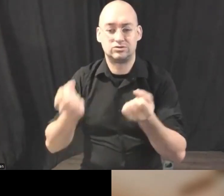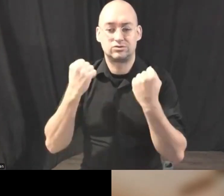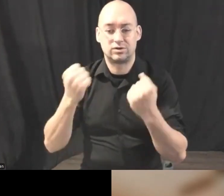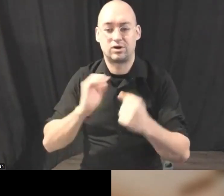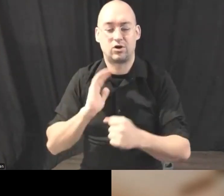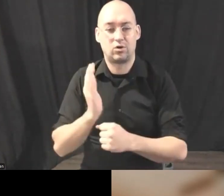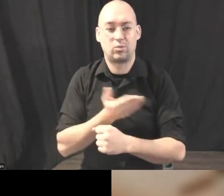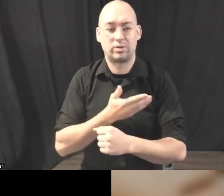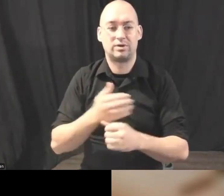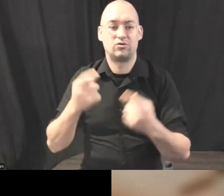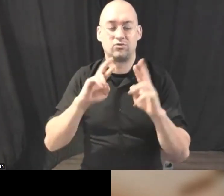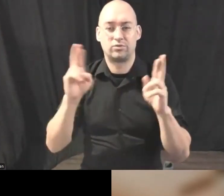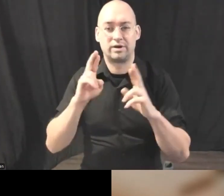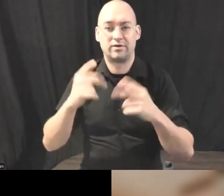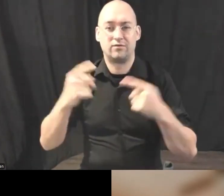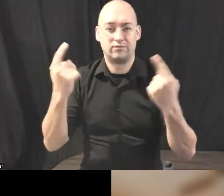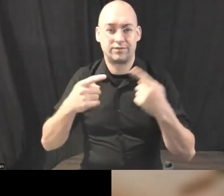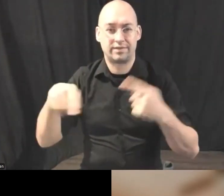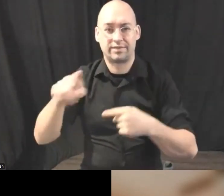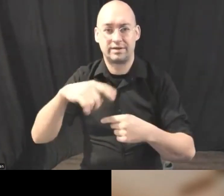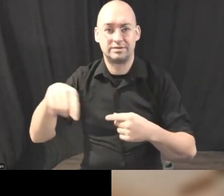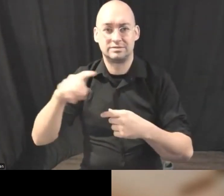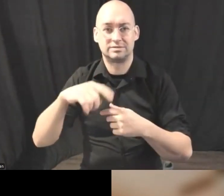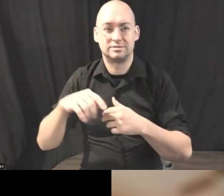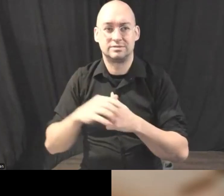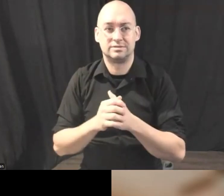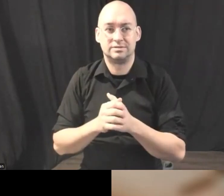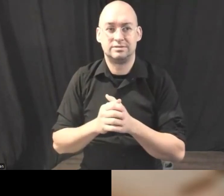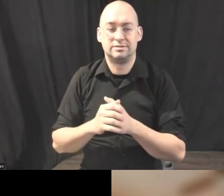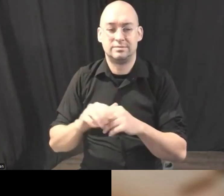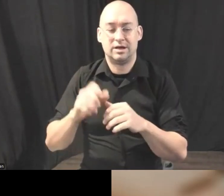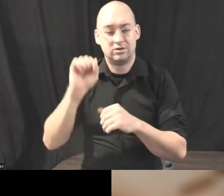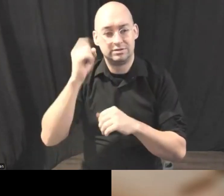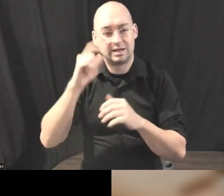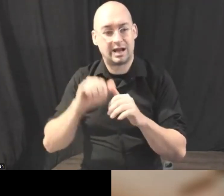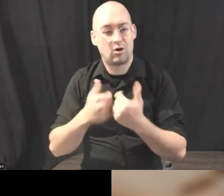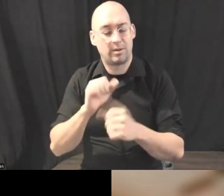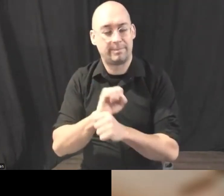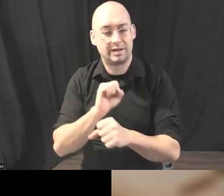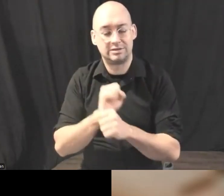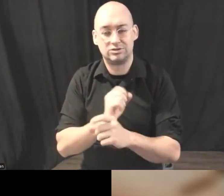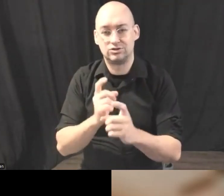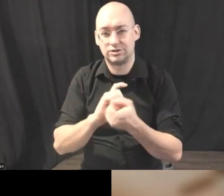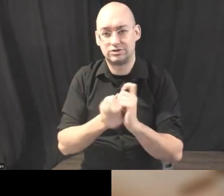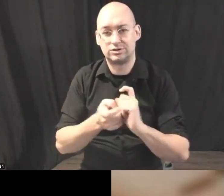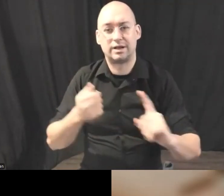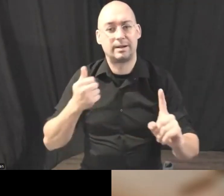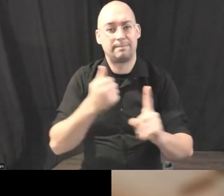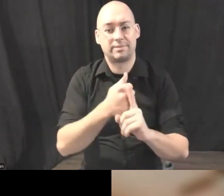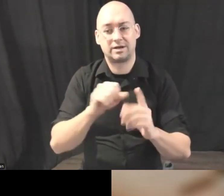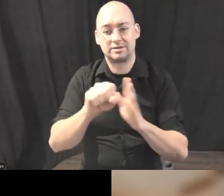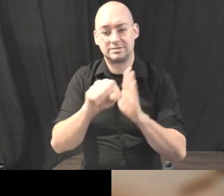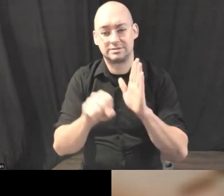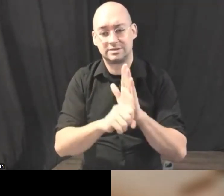to fight this and really understand how to make change that impacts our state and our